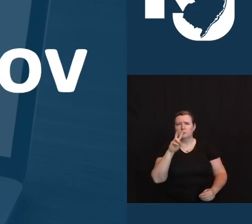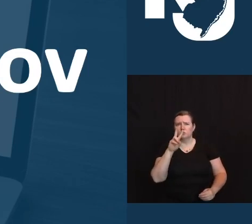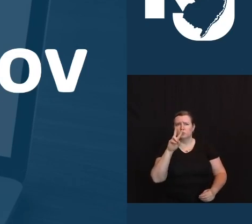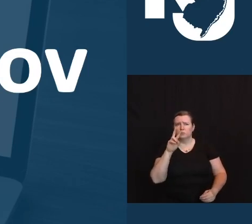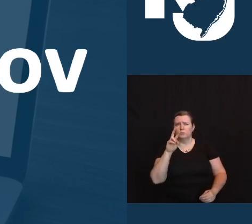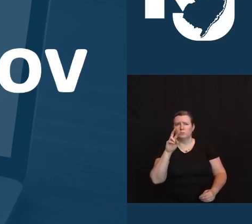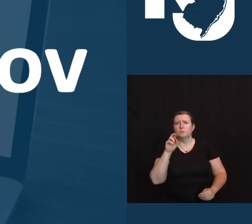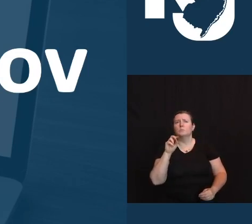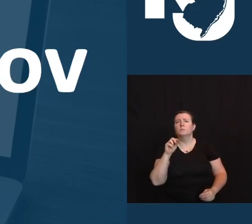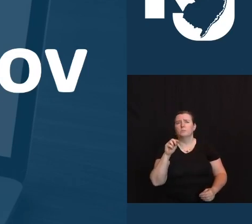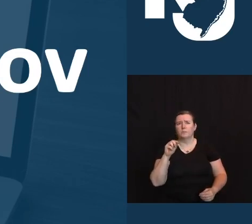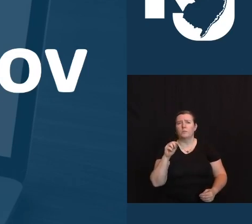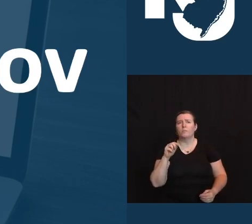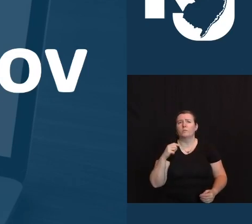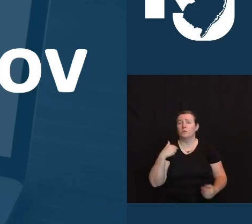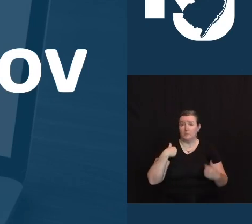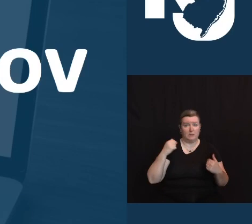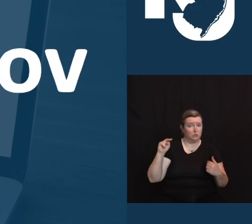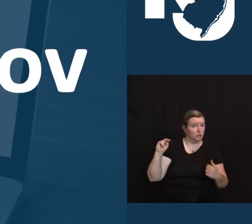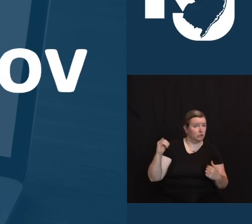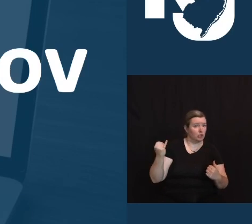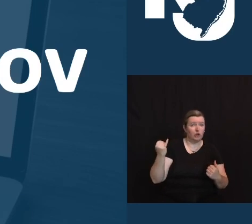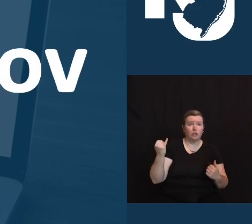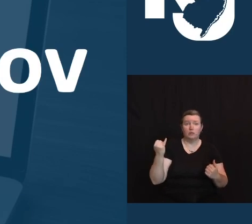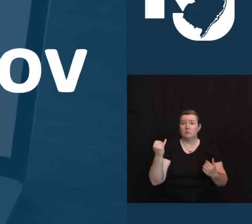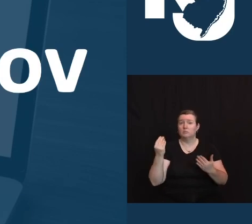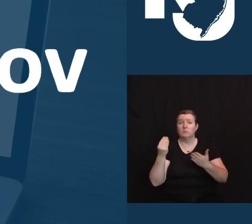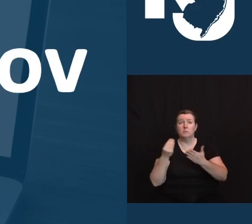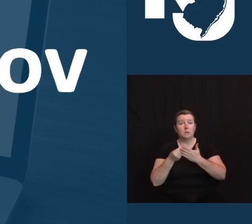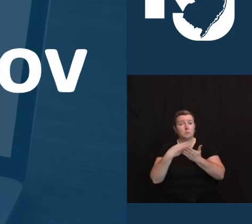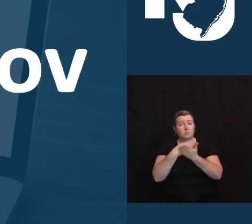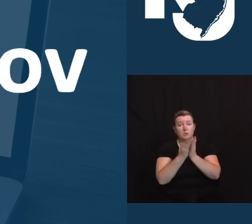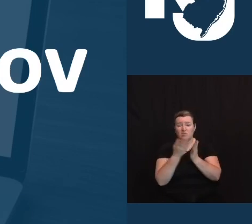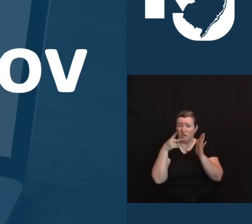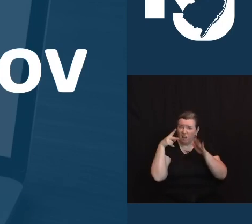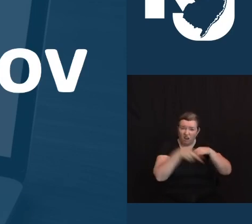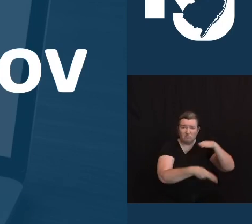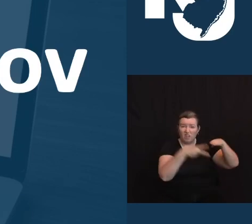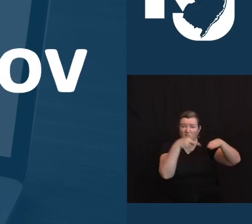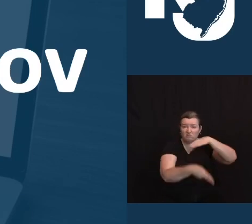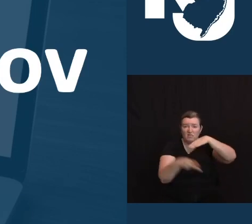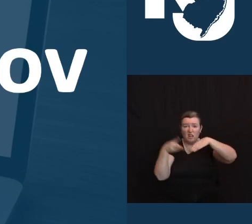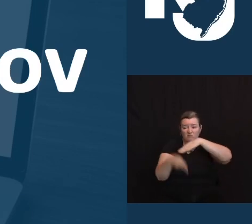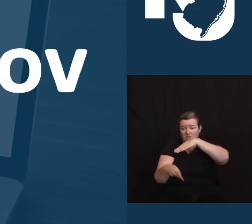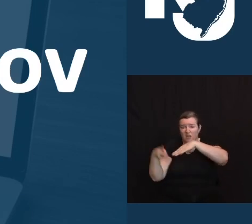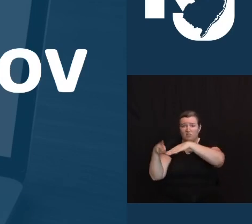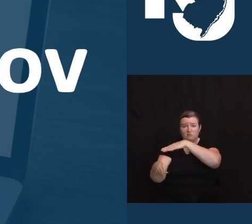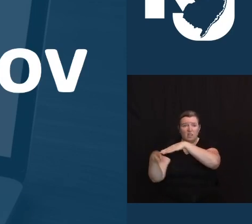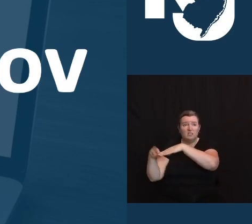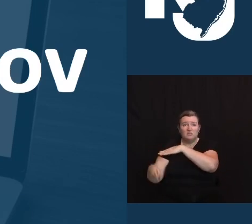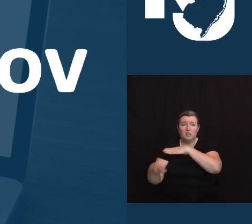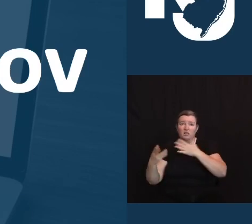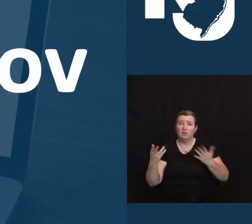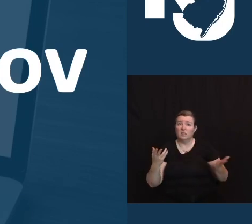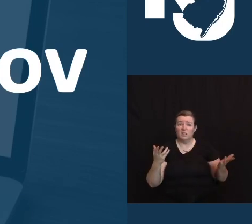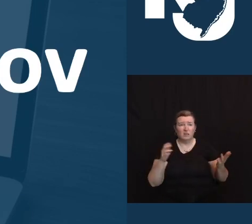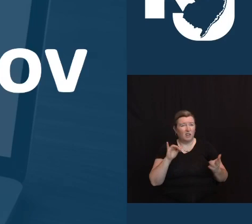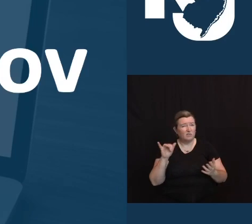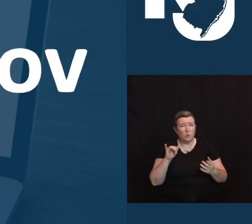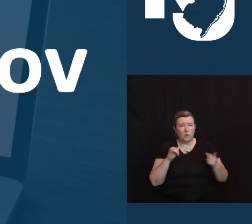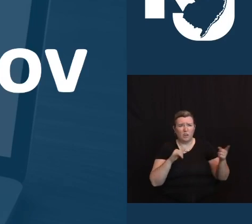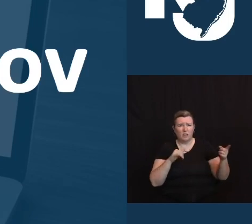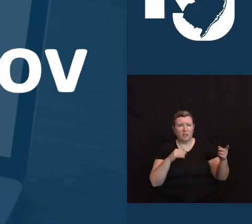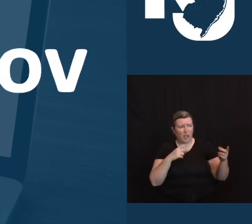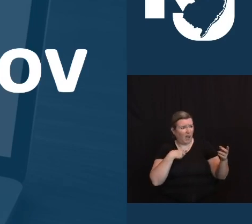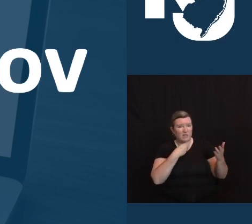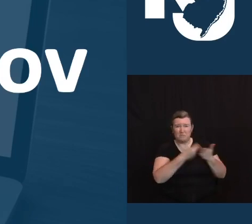planned spending to enact an austere stopgap budget, and we dipped into the rainy day fund just to get us through the next 2